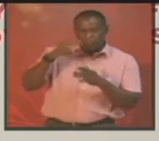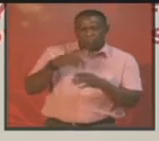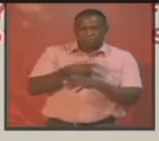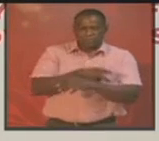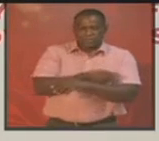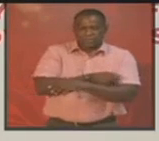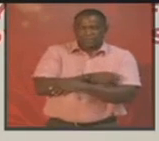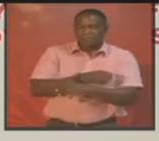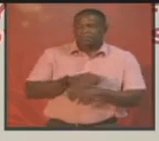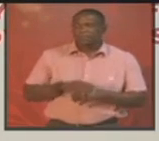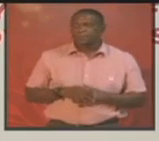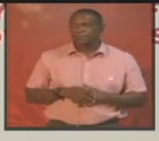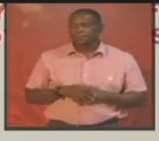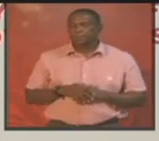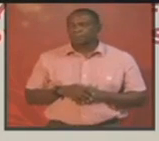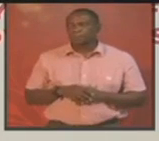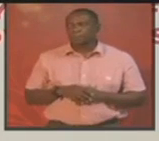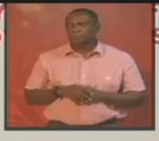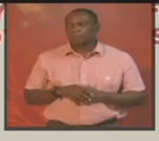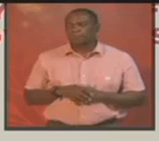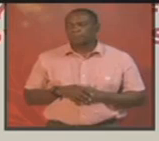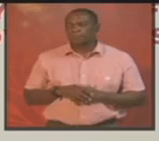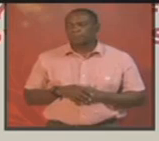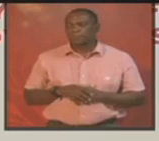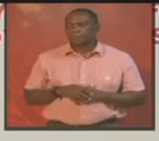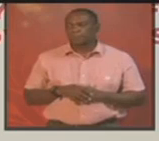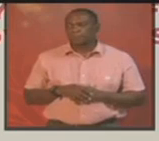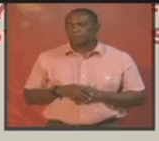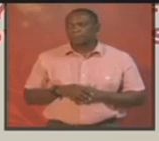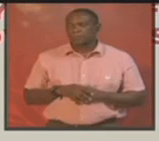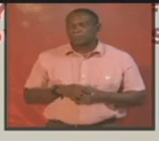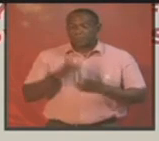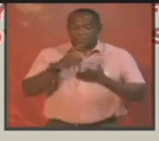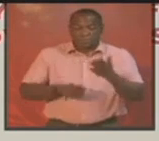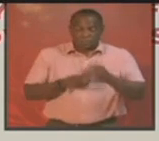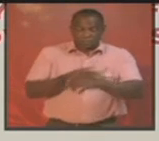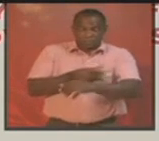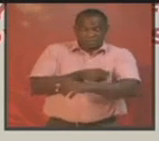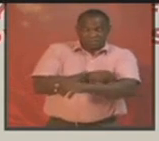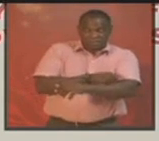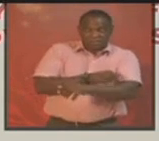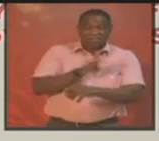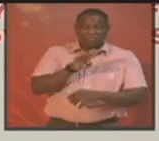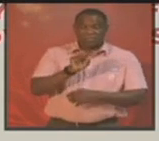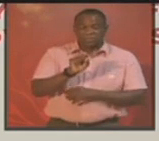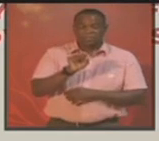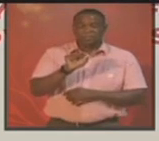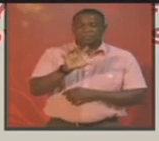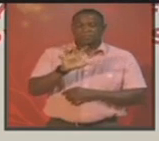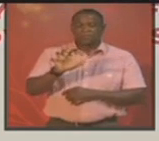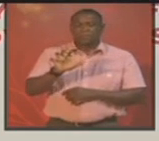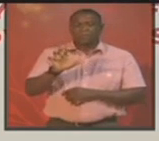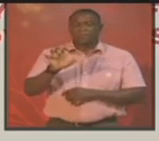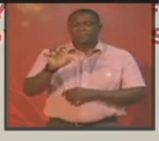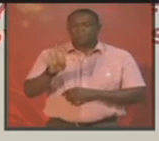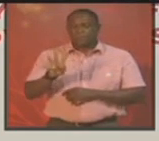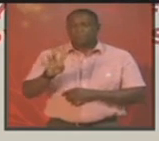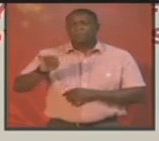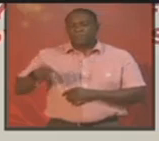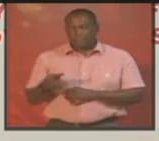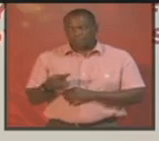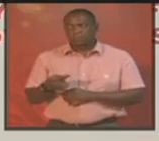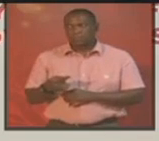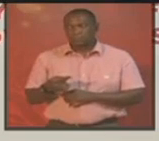the cost on the vaccine allocation is US $504,000. You take away